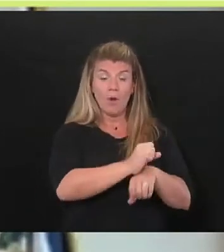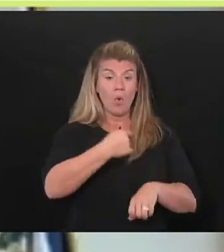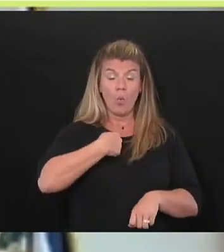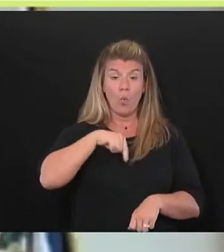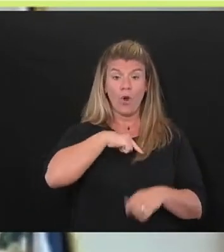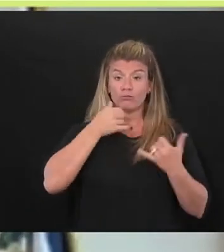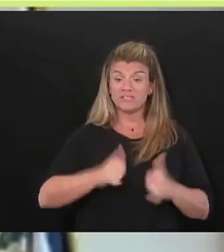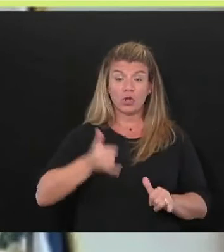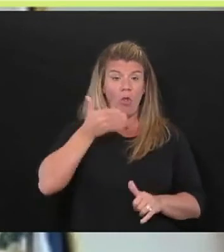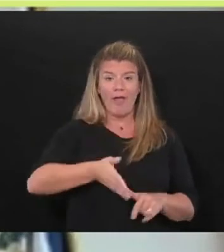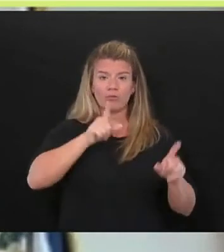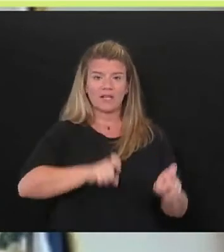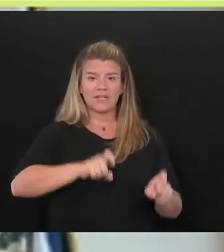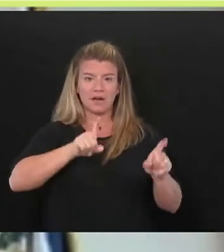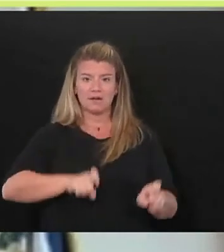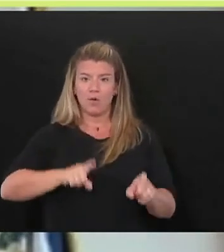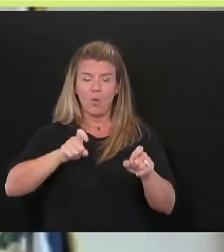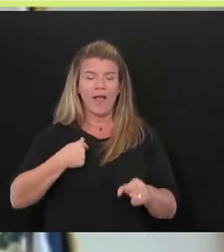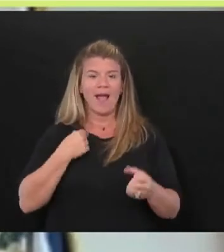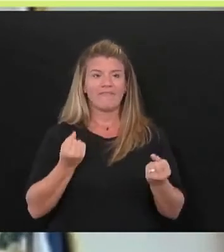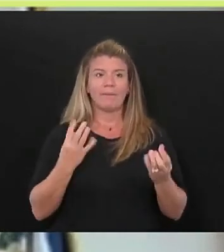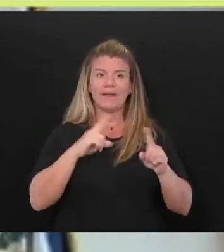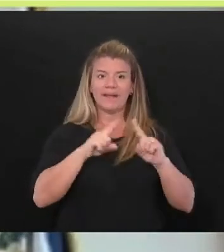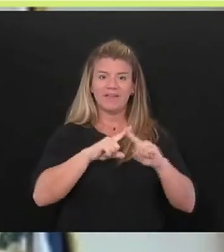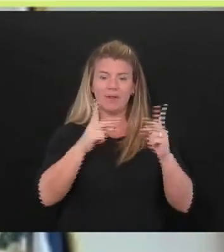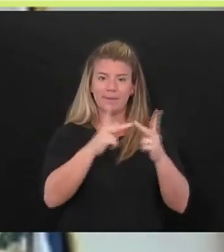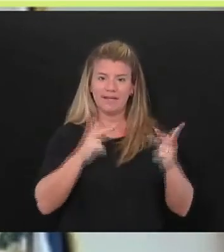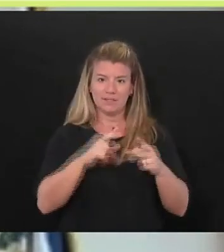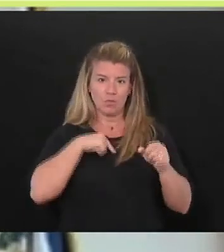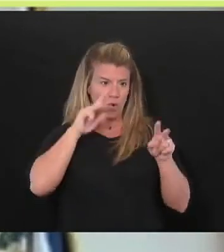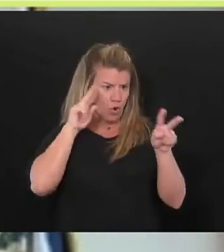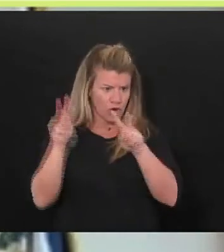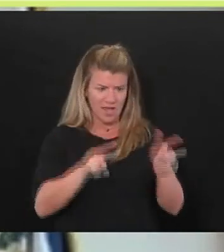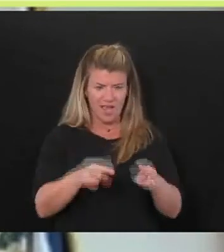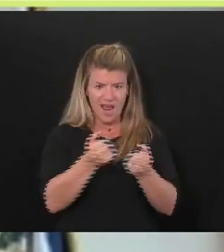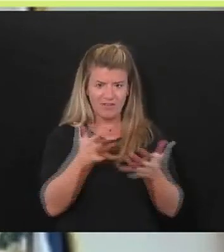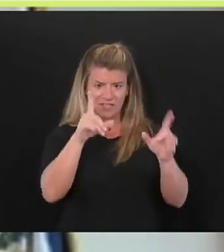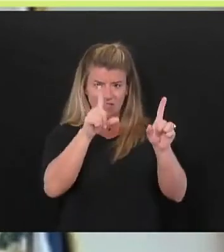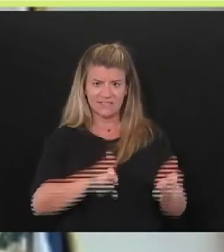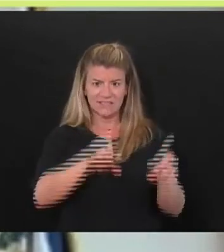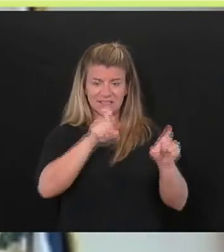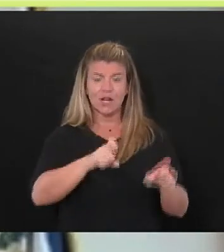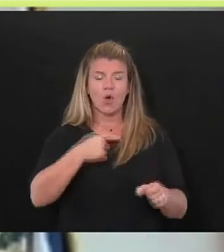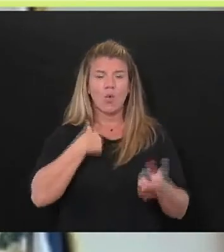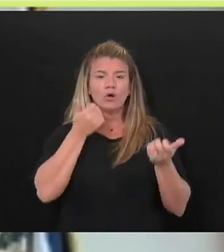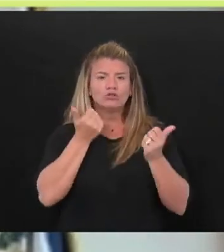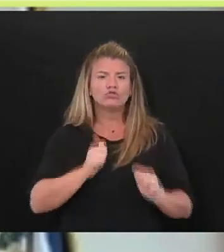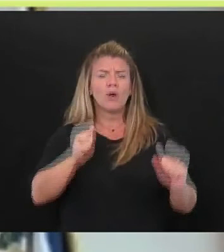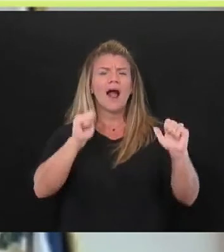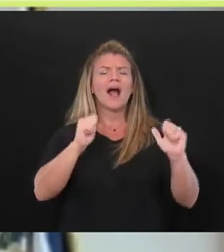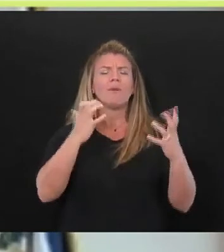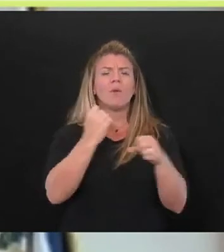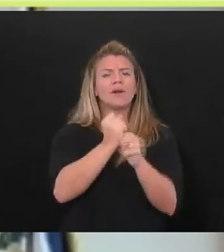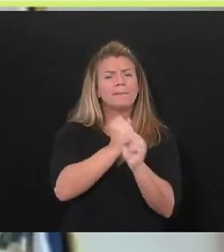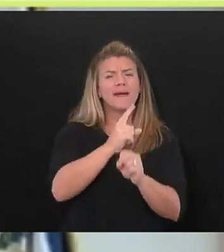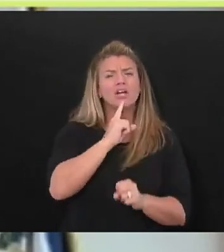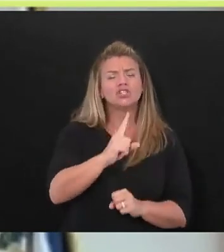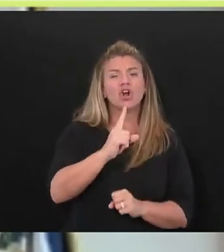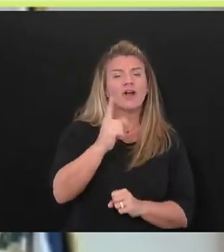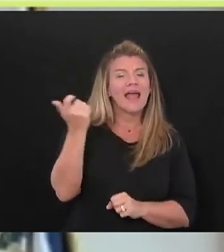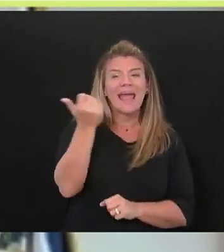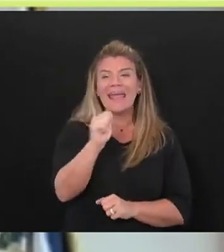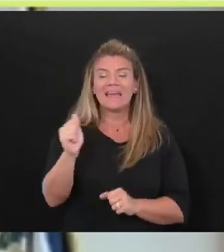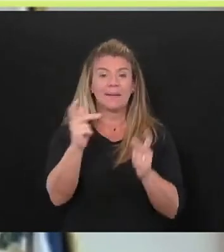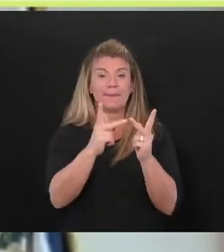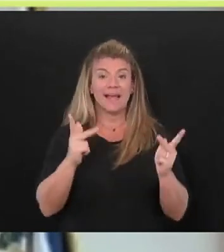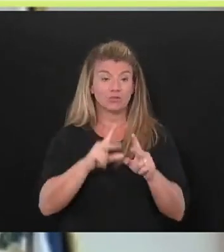have a variety of other facilities that we're looking at down there. We're trying to make sure that everywhere we have